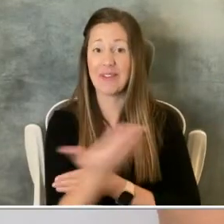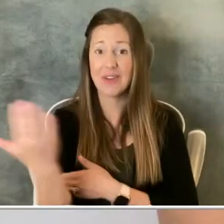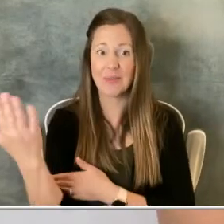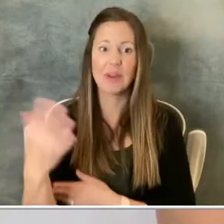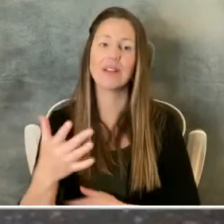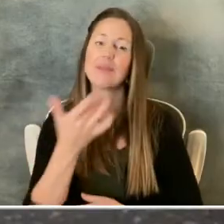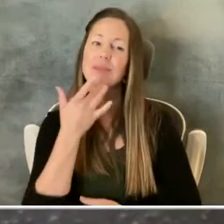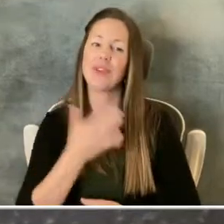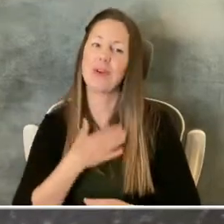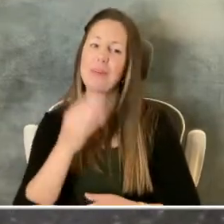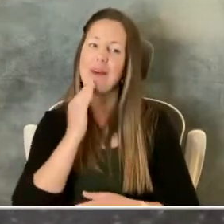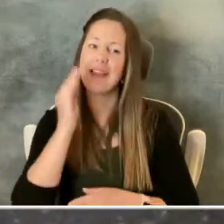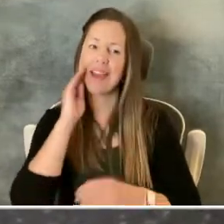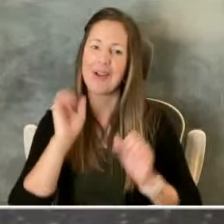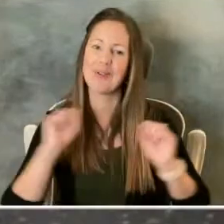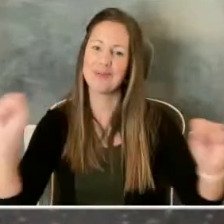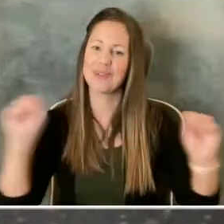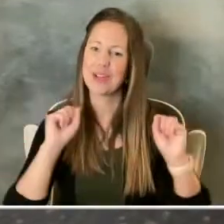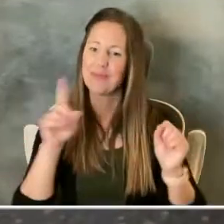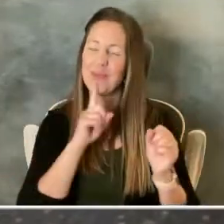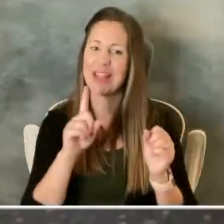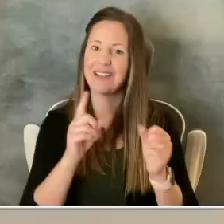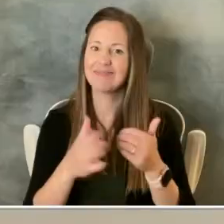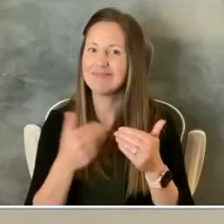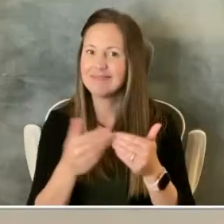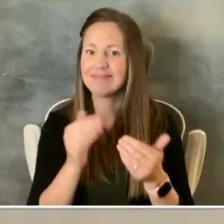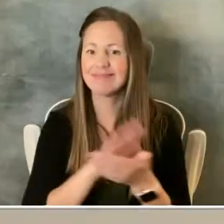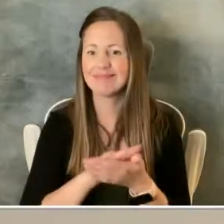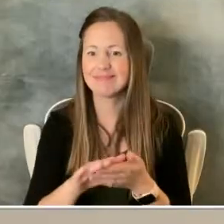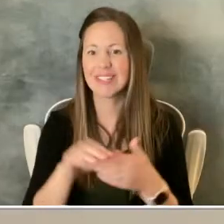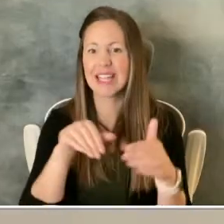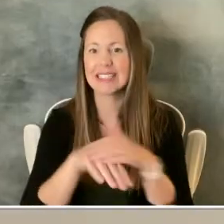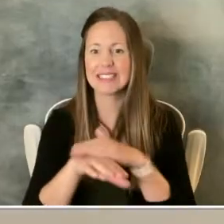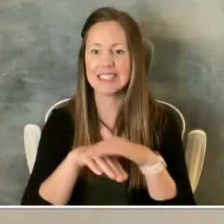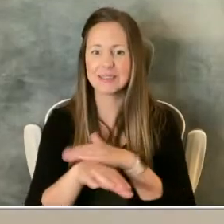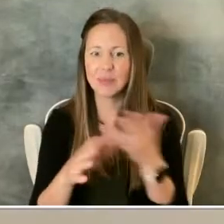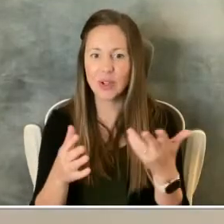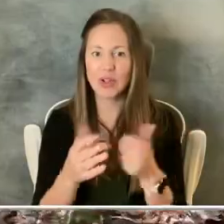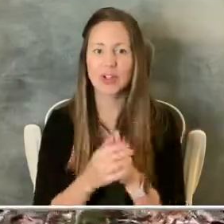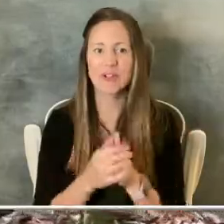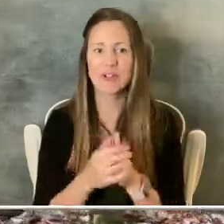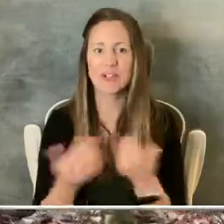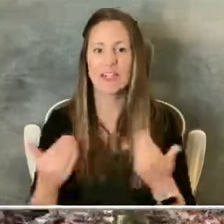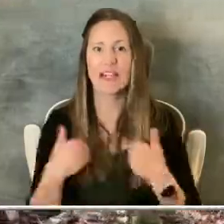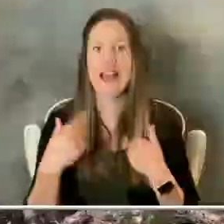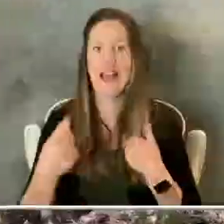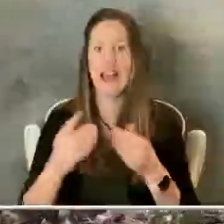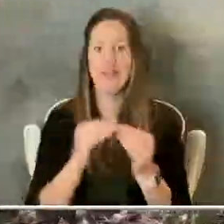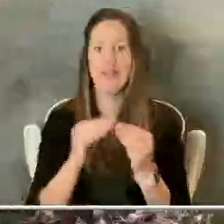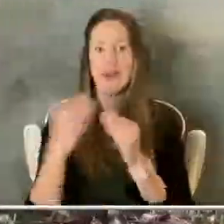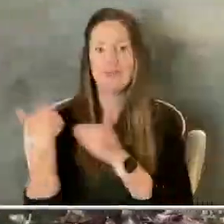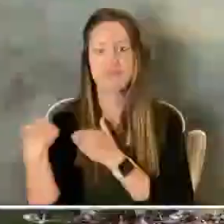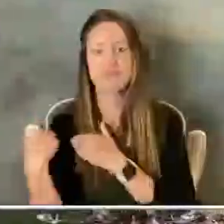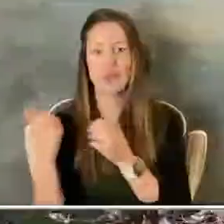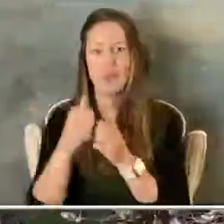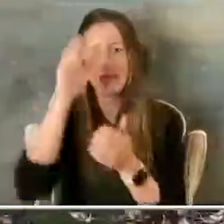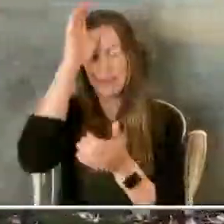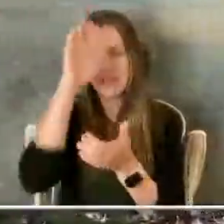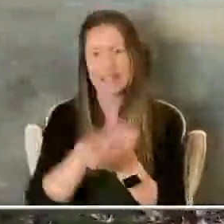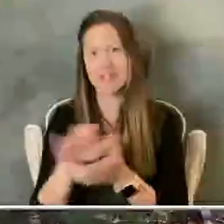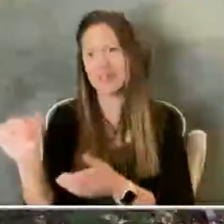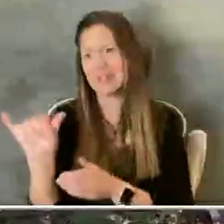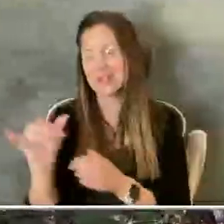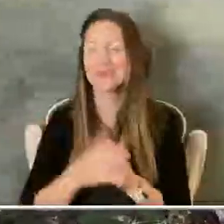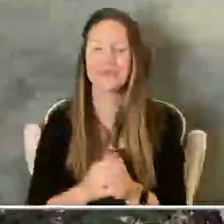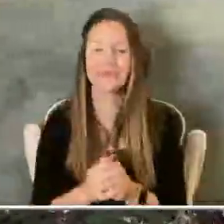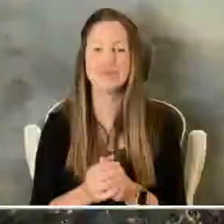it's convenient, it's accessible. I have accountability with my husband. When it comes to talking with their patients